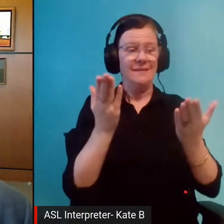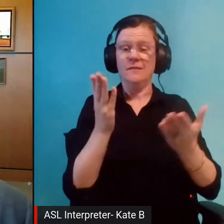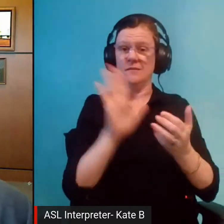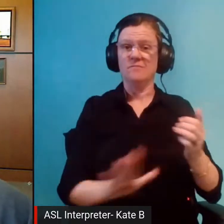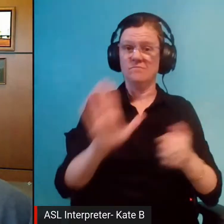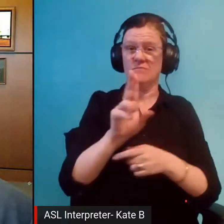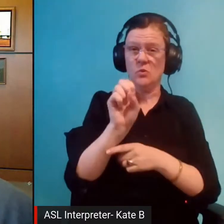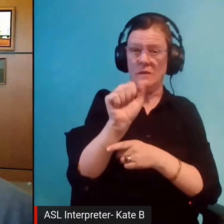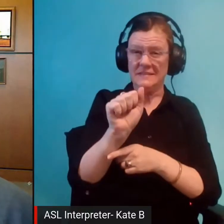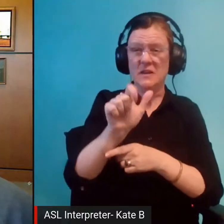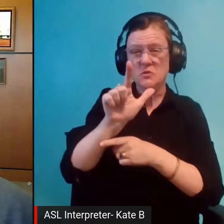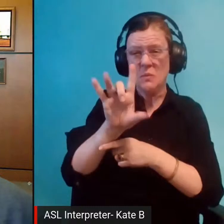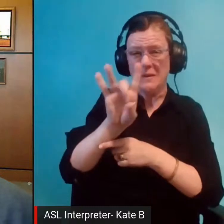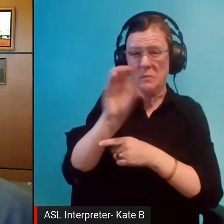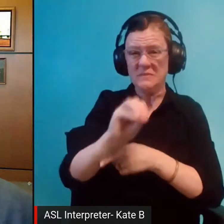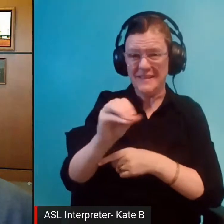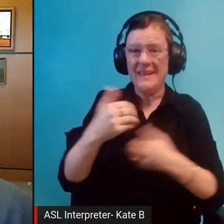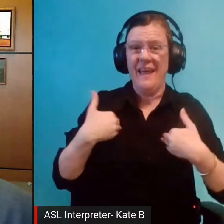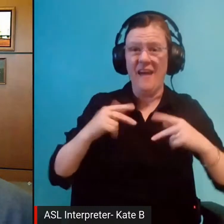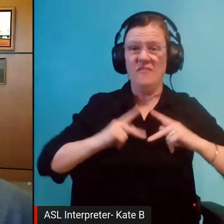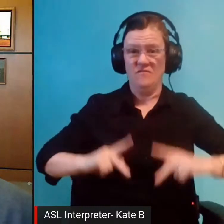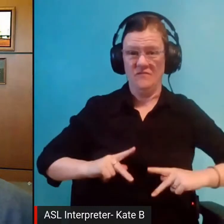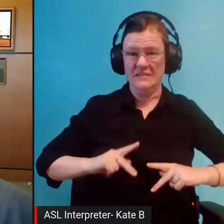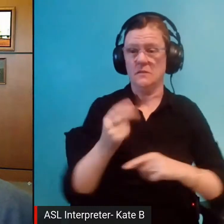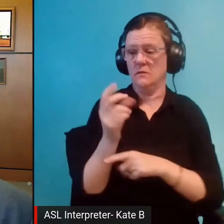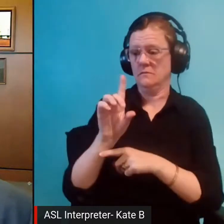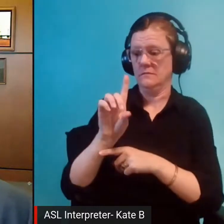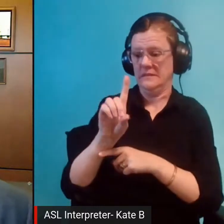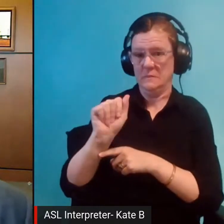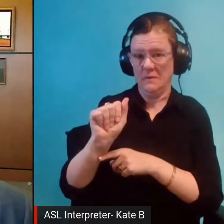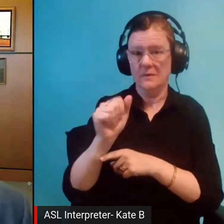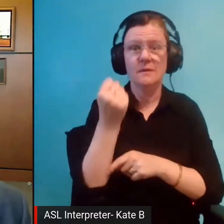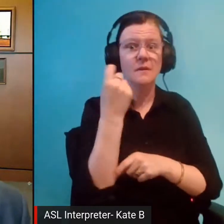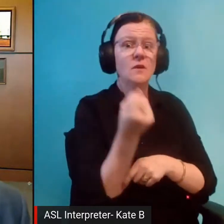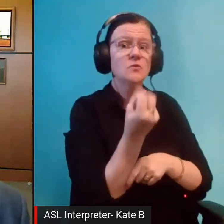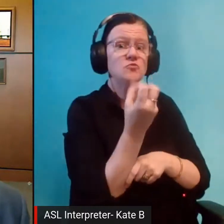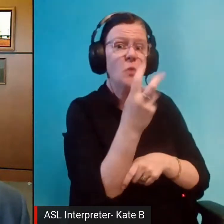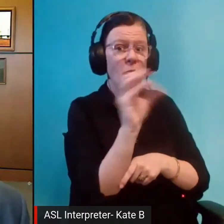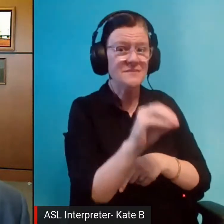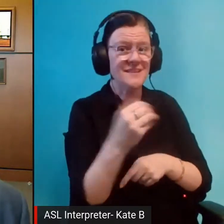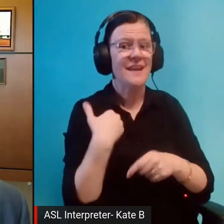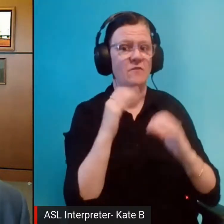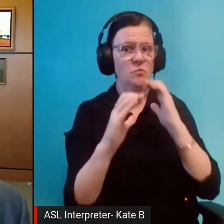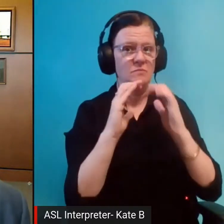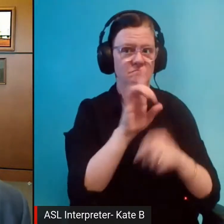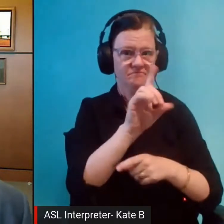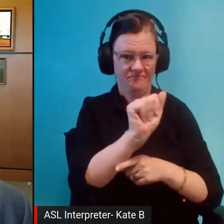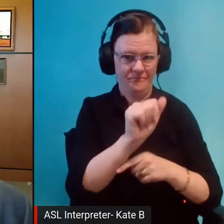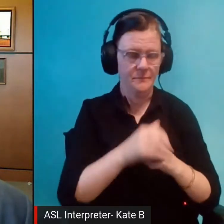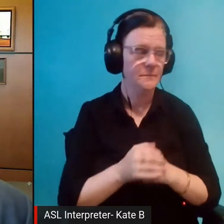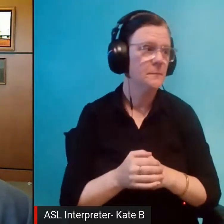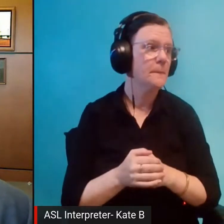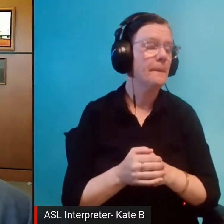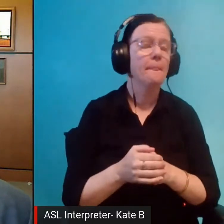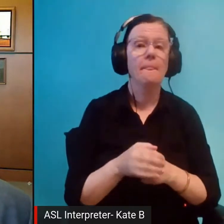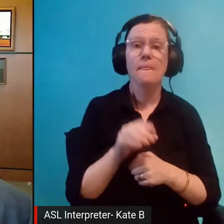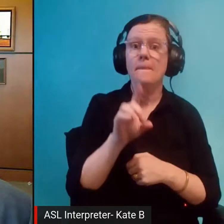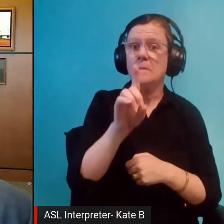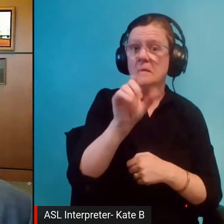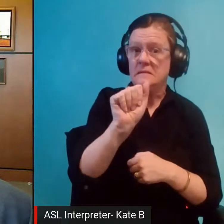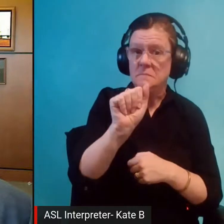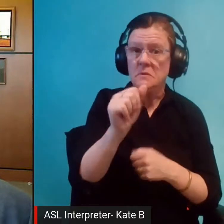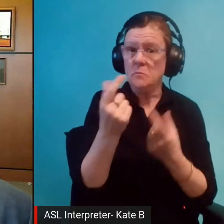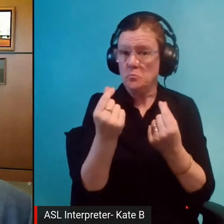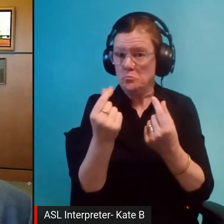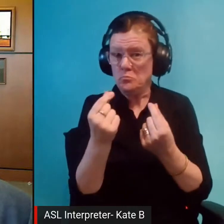physical disabilities, and about 12% have a communication disability. A disability can impact the health of an